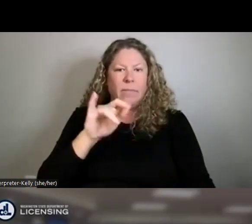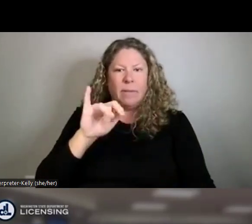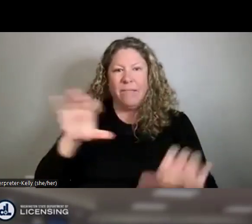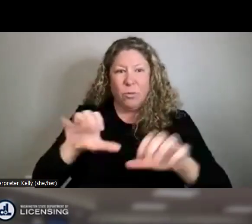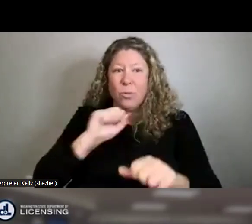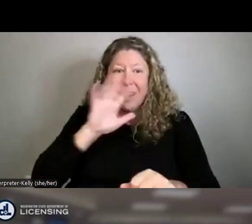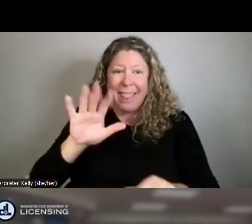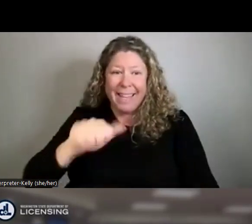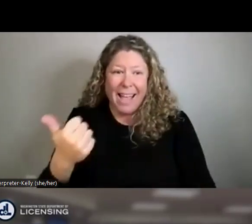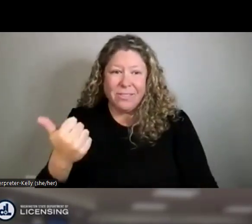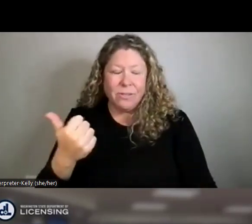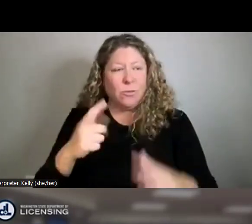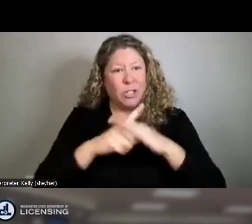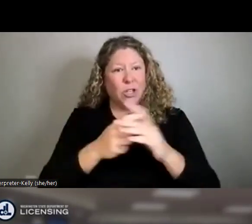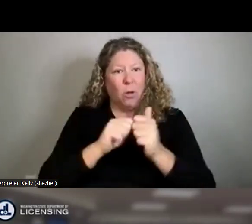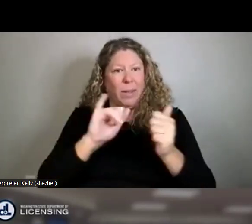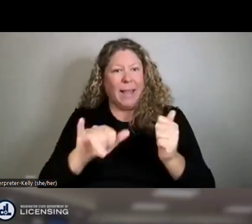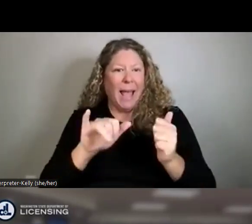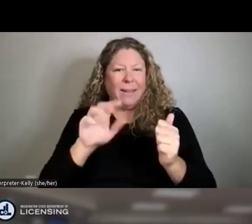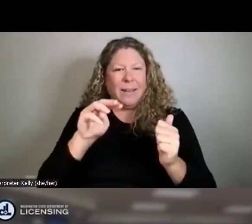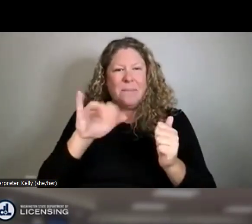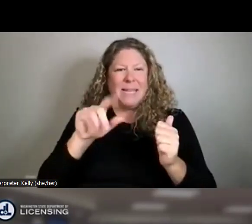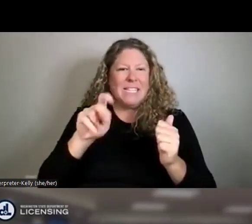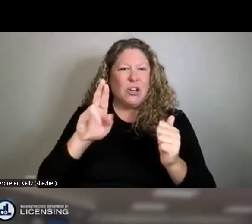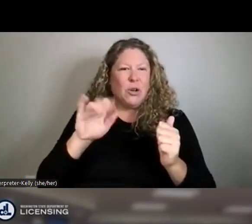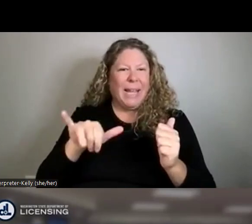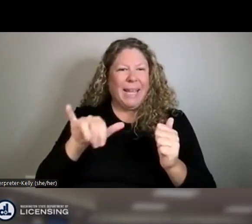can certainly start there. But a really,